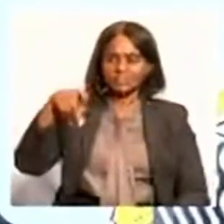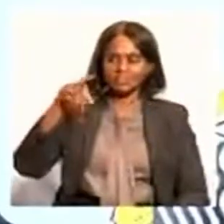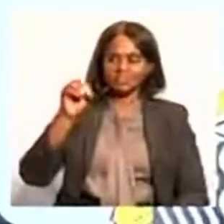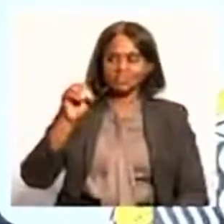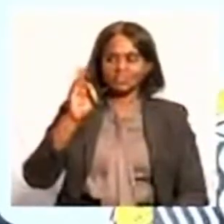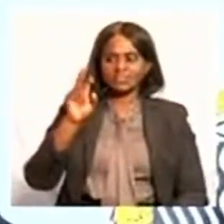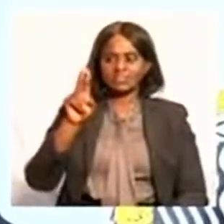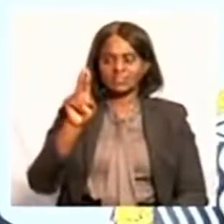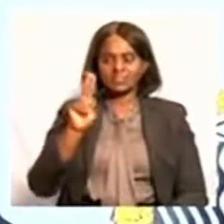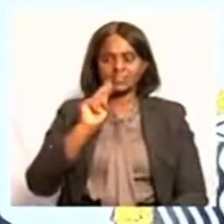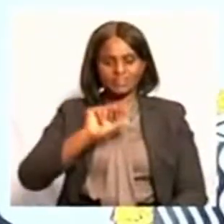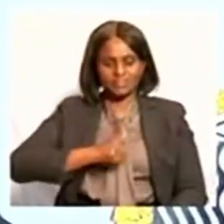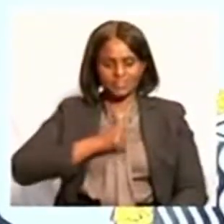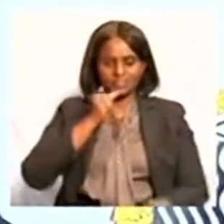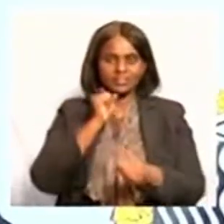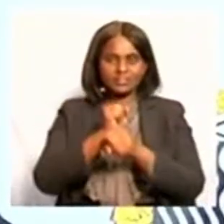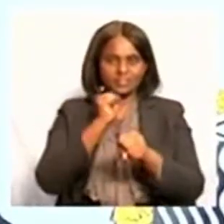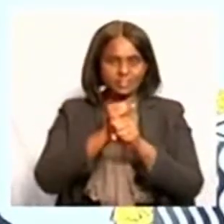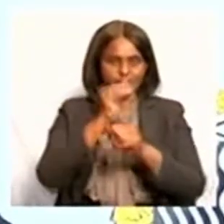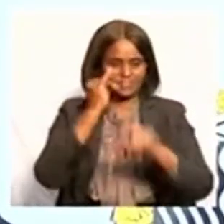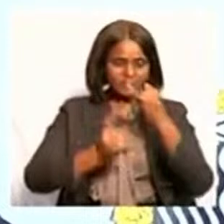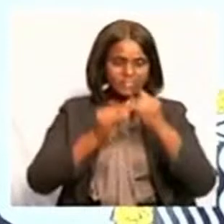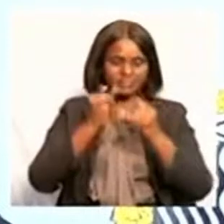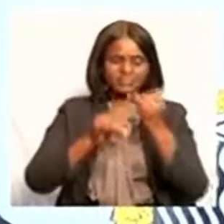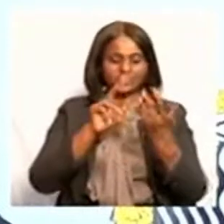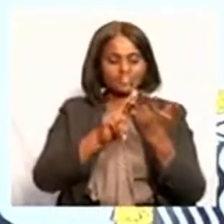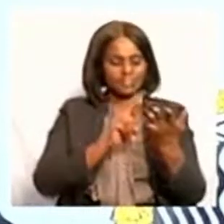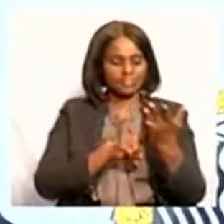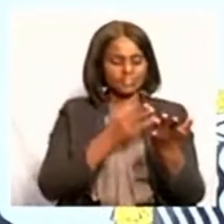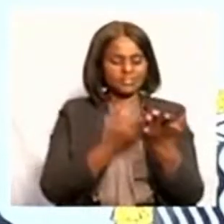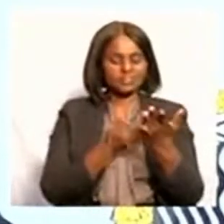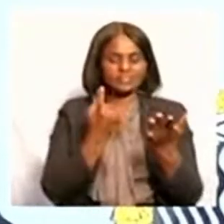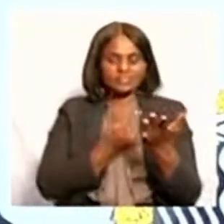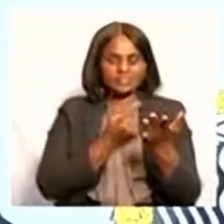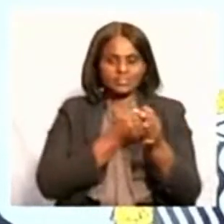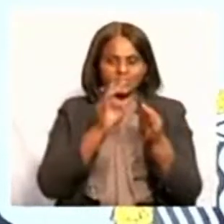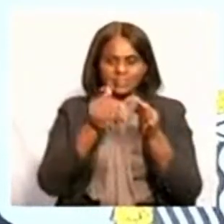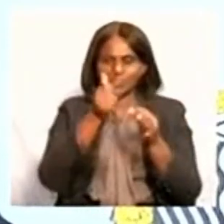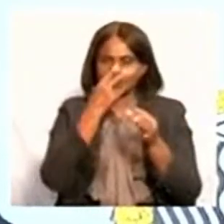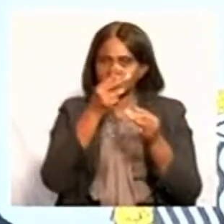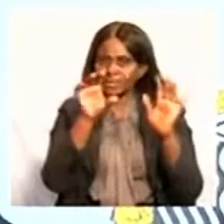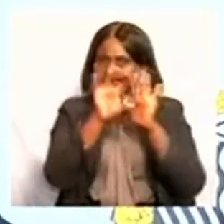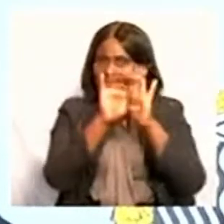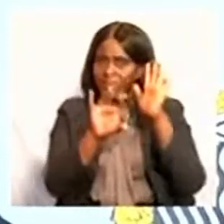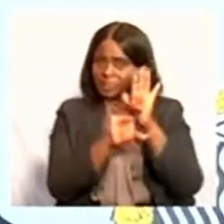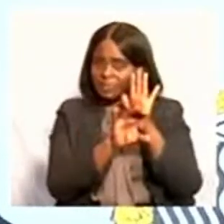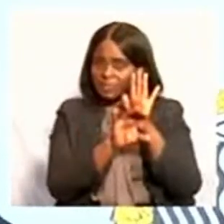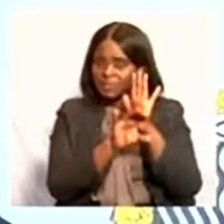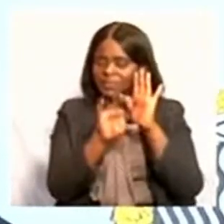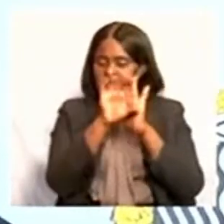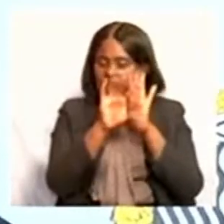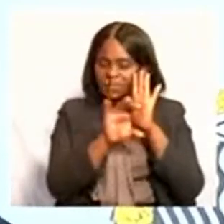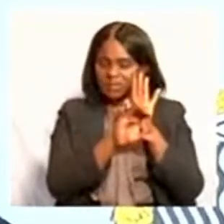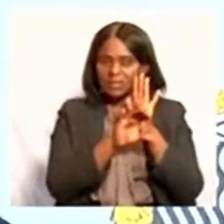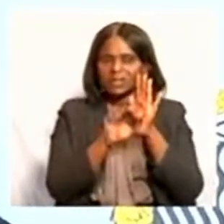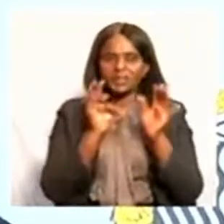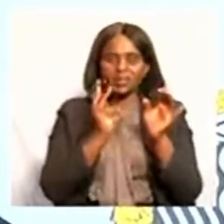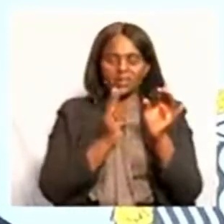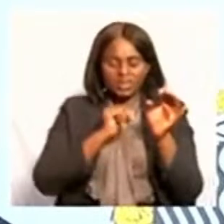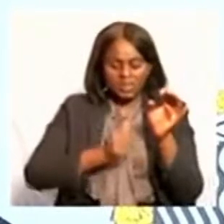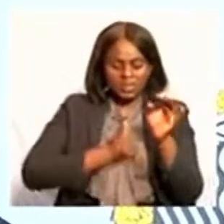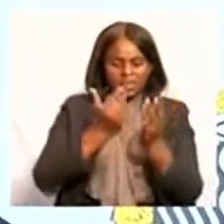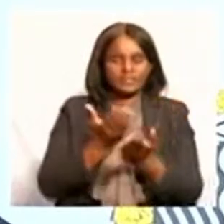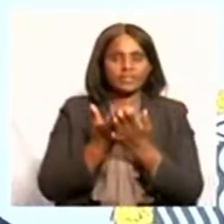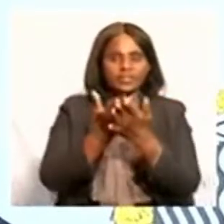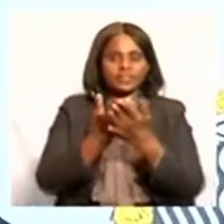mentioned, our mandate ends at reporting. So if you look at the Constitution, it says we shall